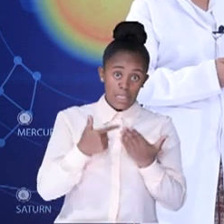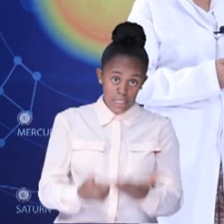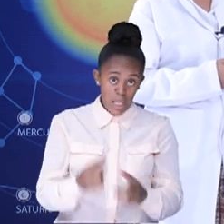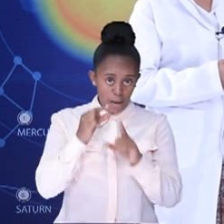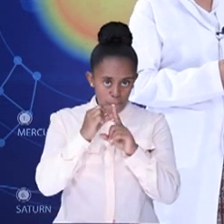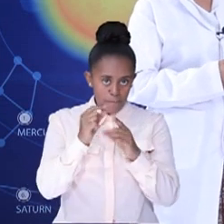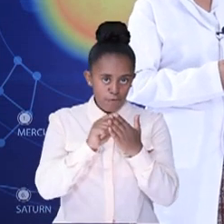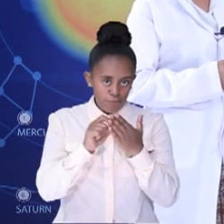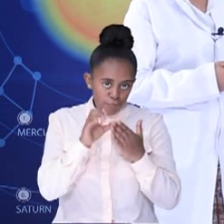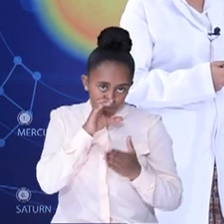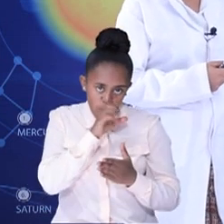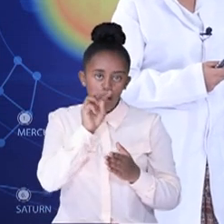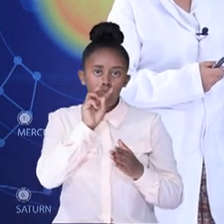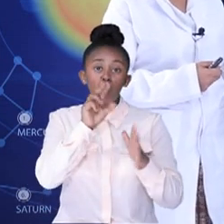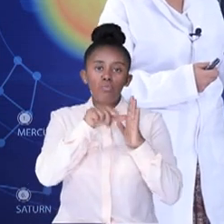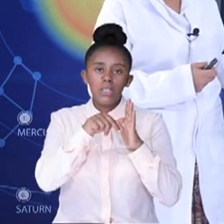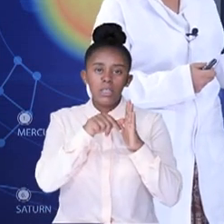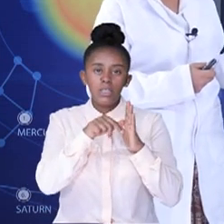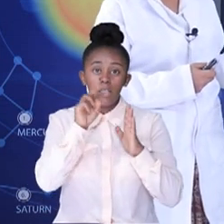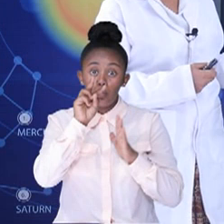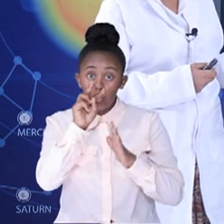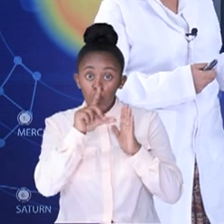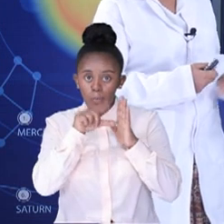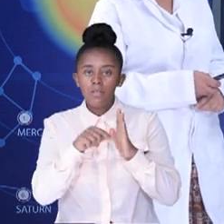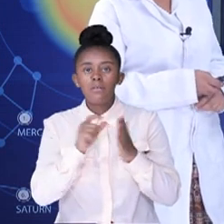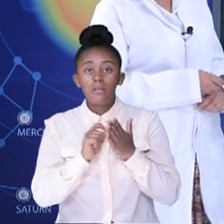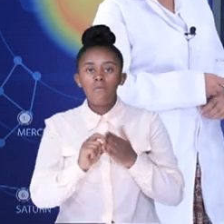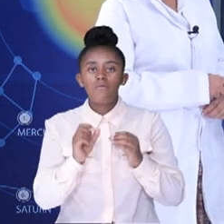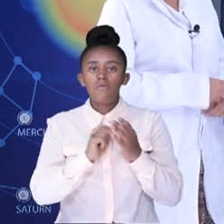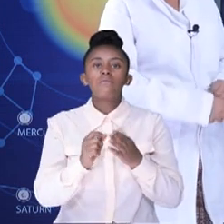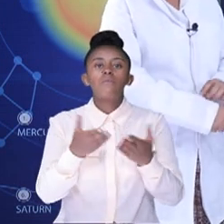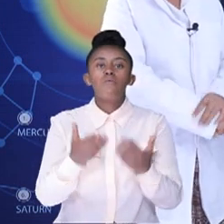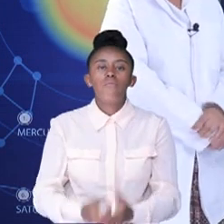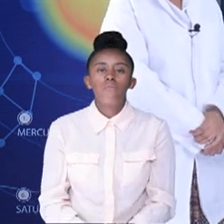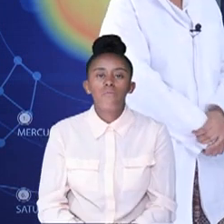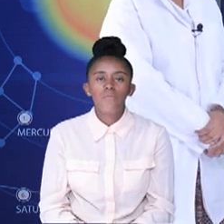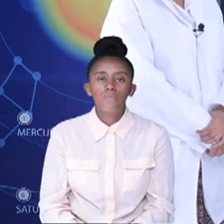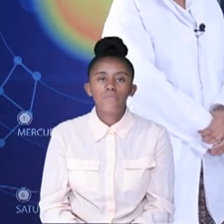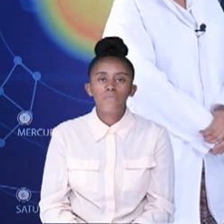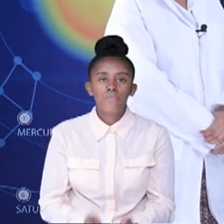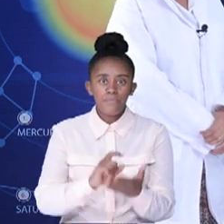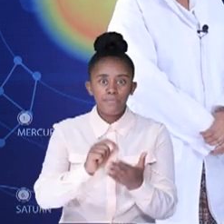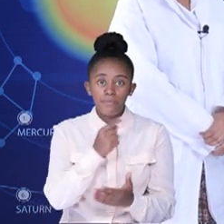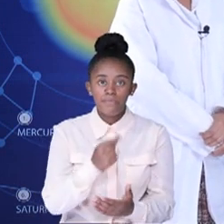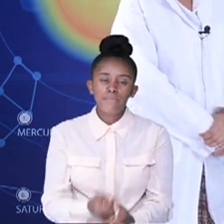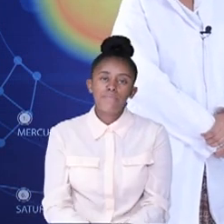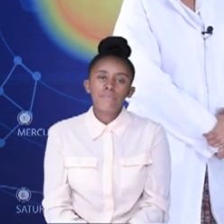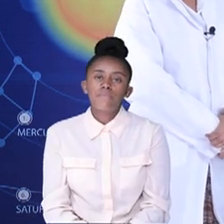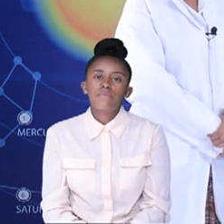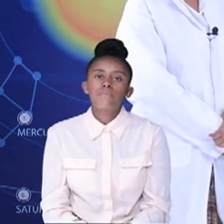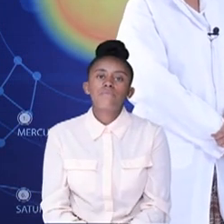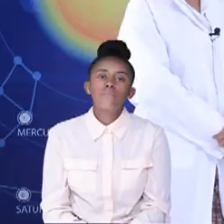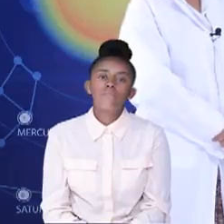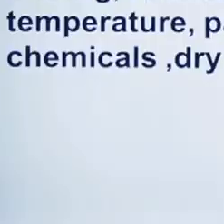terms within 2 minutes. Within 2 minutes. I will give you 2 minutes and we will start